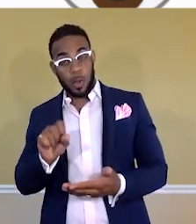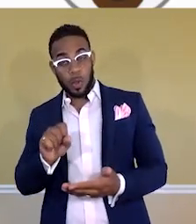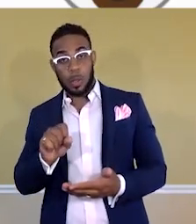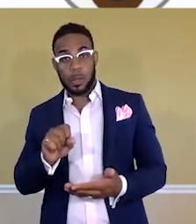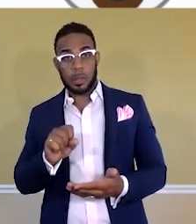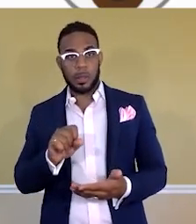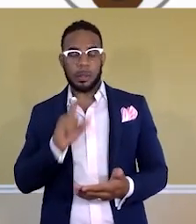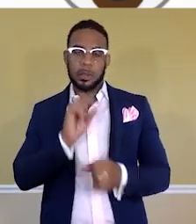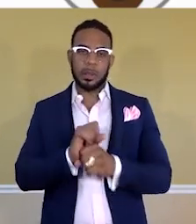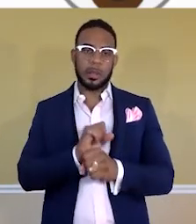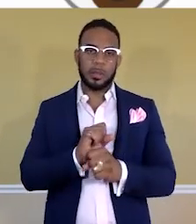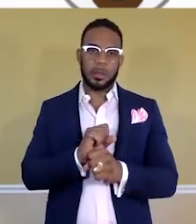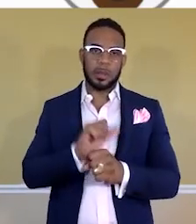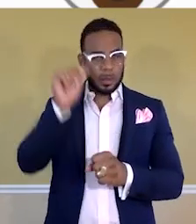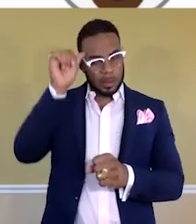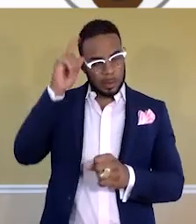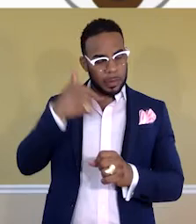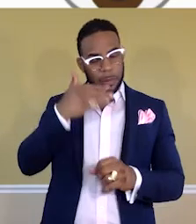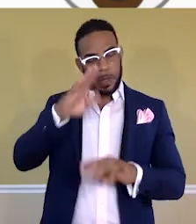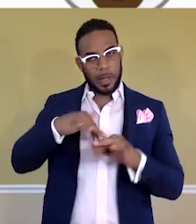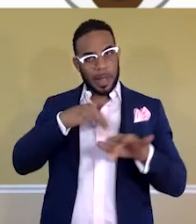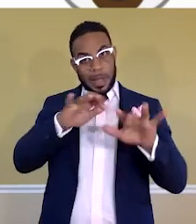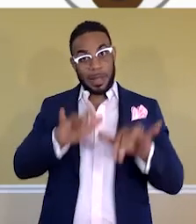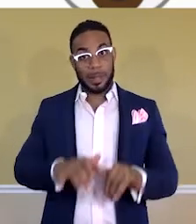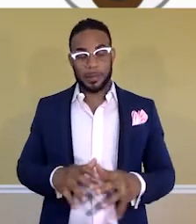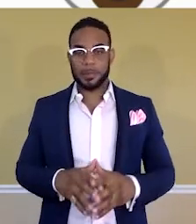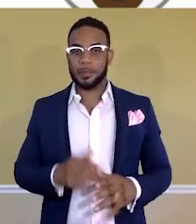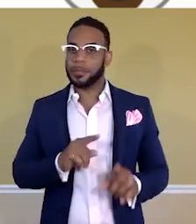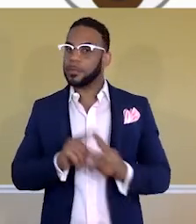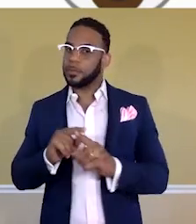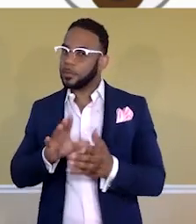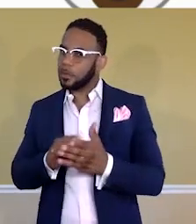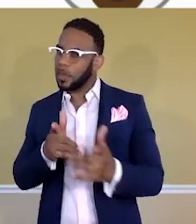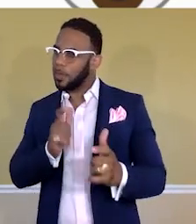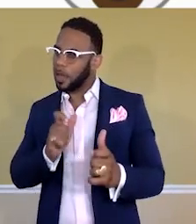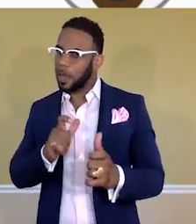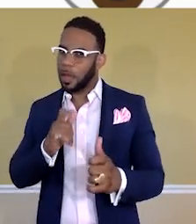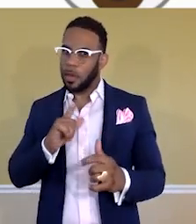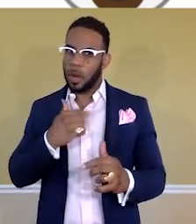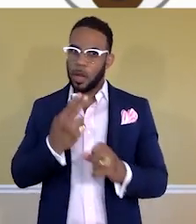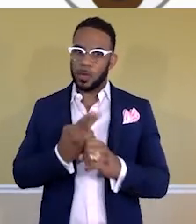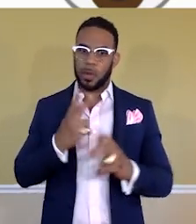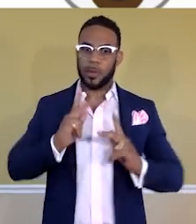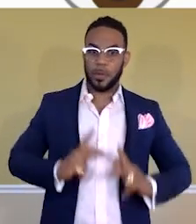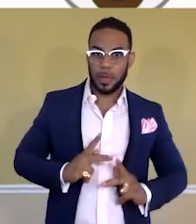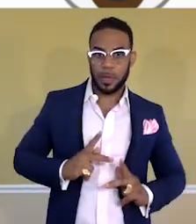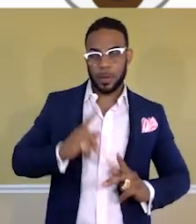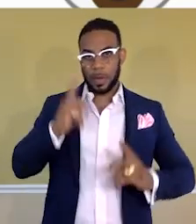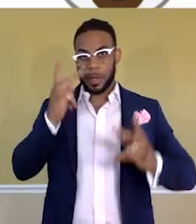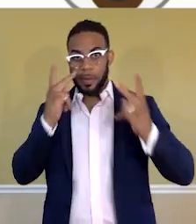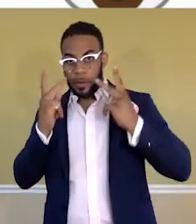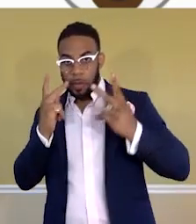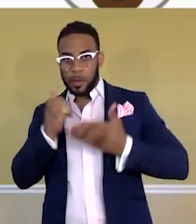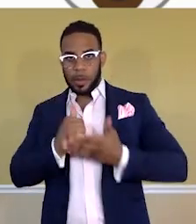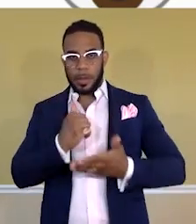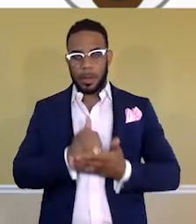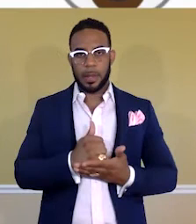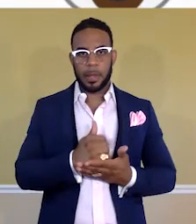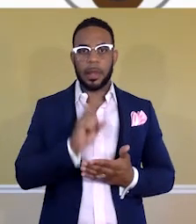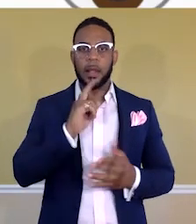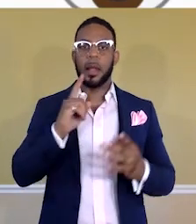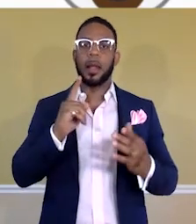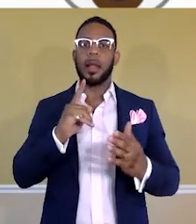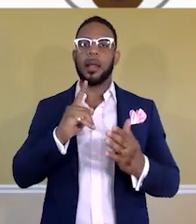it's definitely sticking with me better than when I type it. I also learn best when I use physical and visual aids that